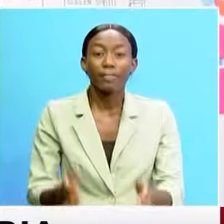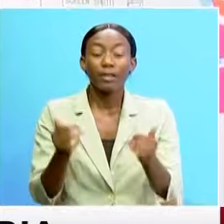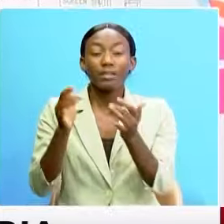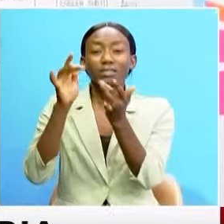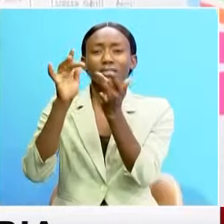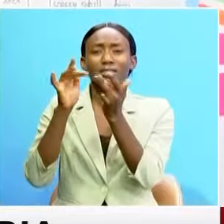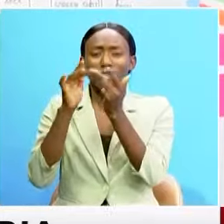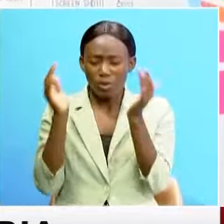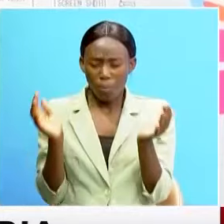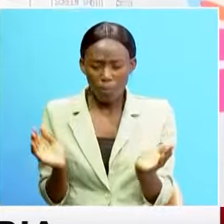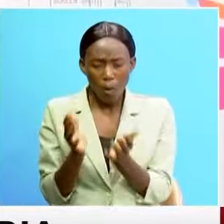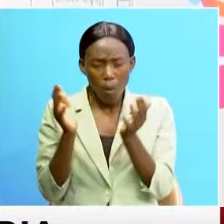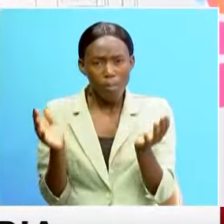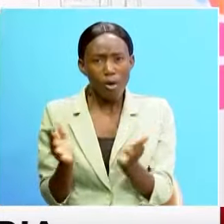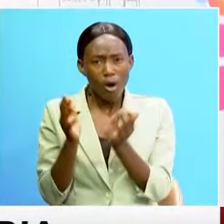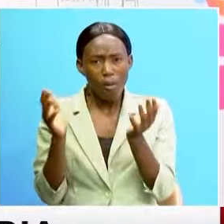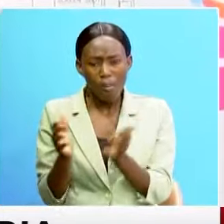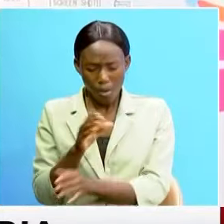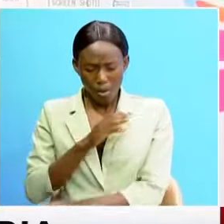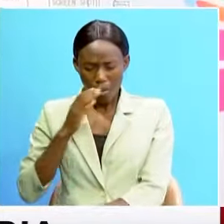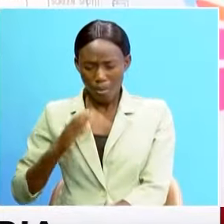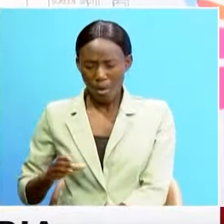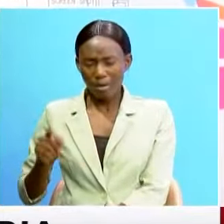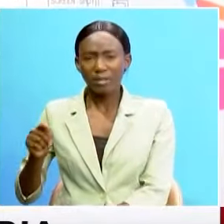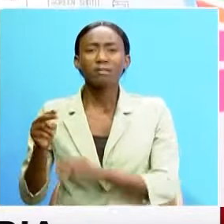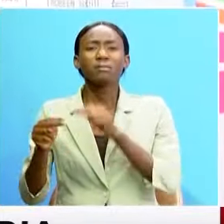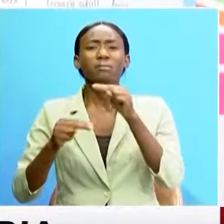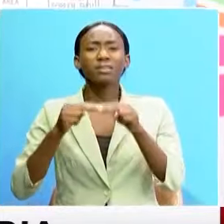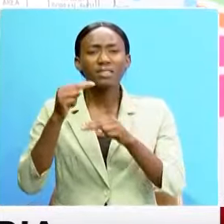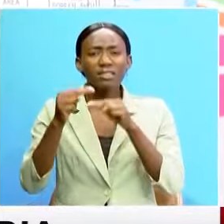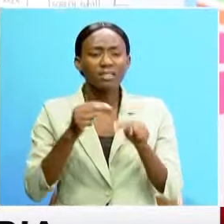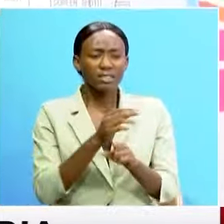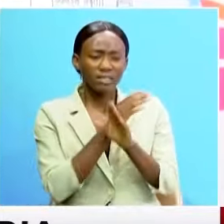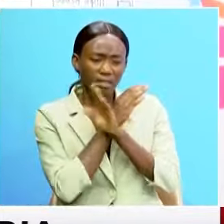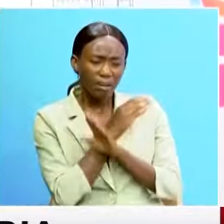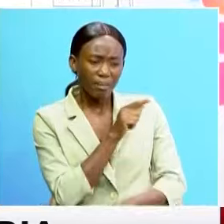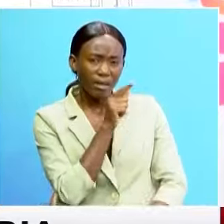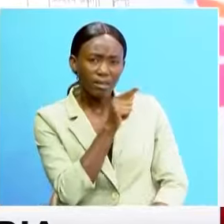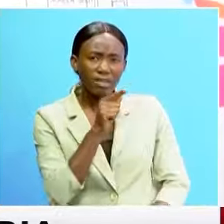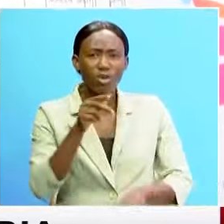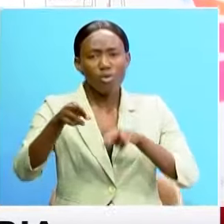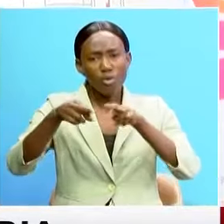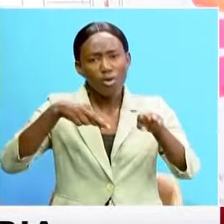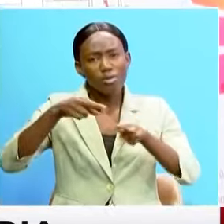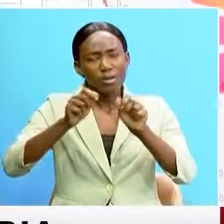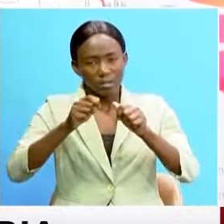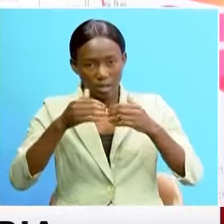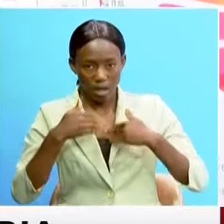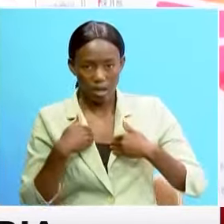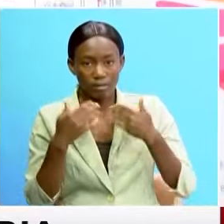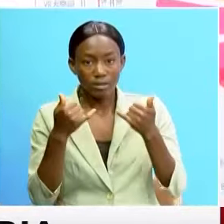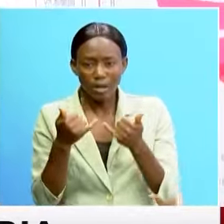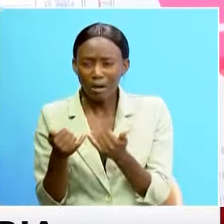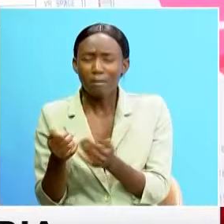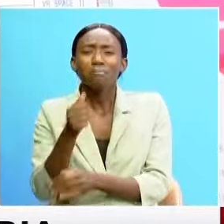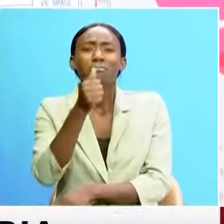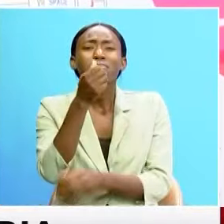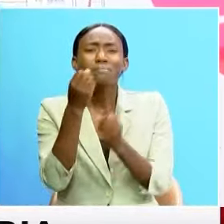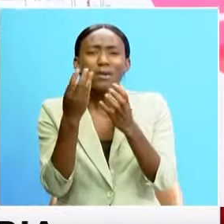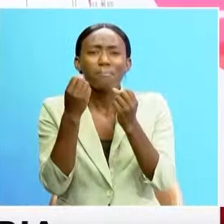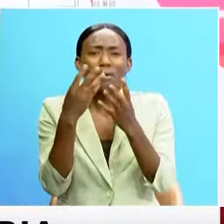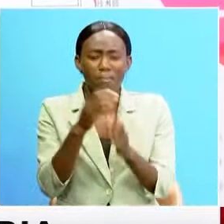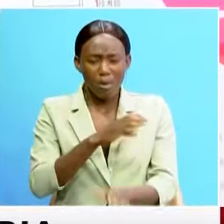China and with a good relationship China and Zambia are, you know, enjoying, given that a number of Chinese companies